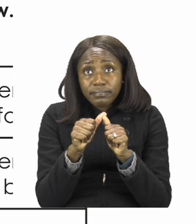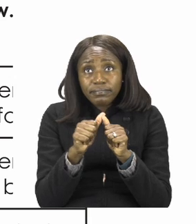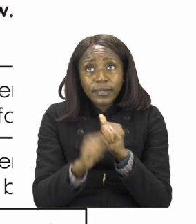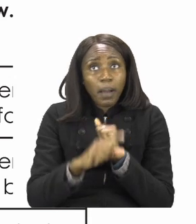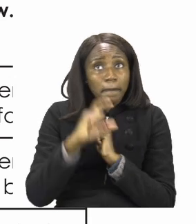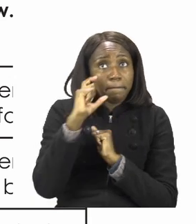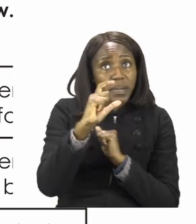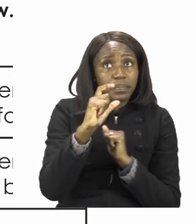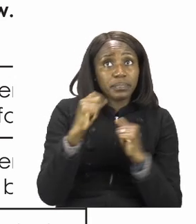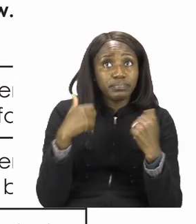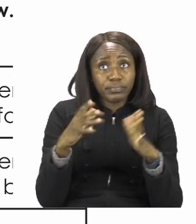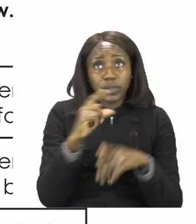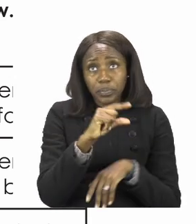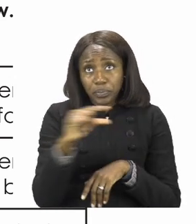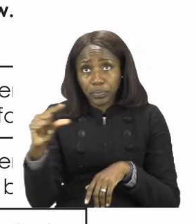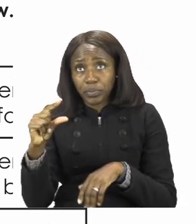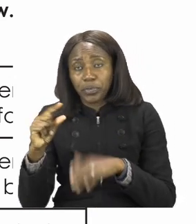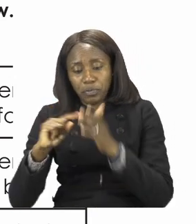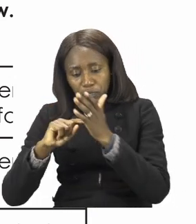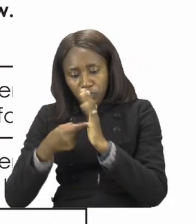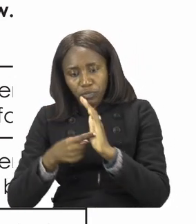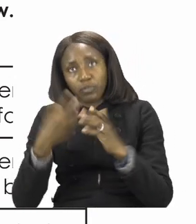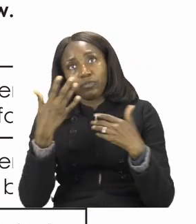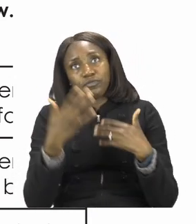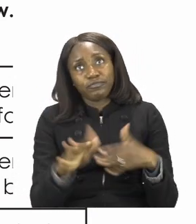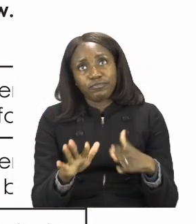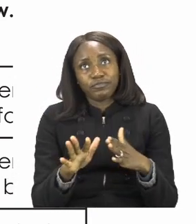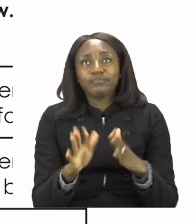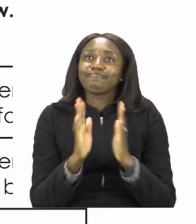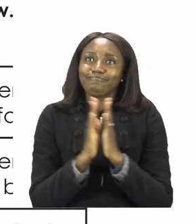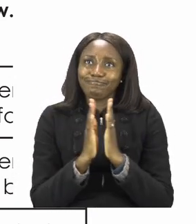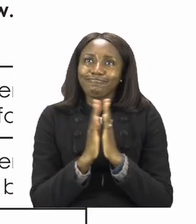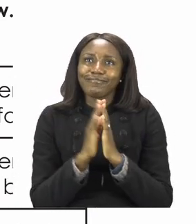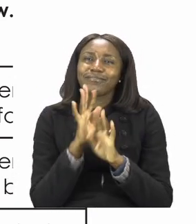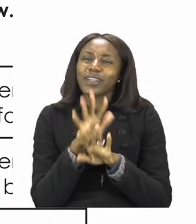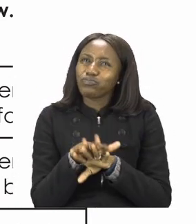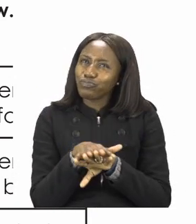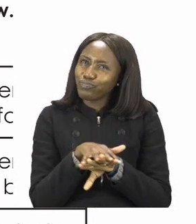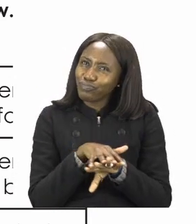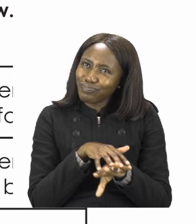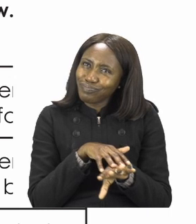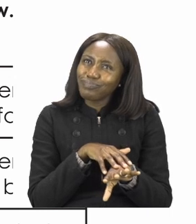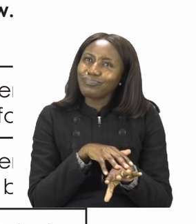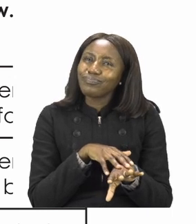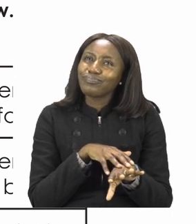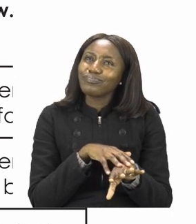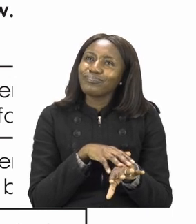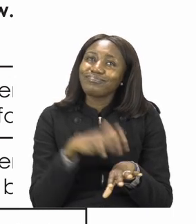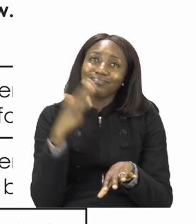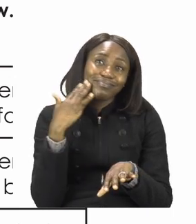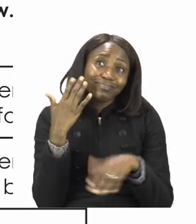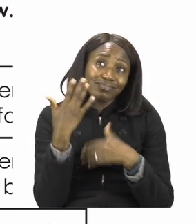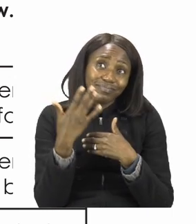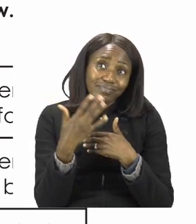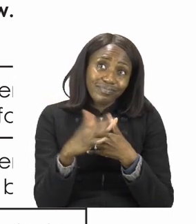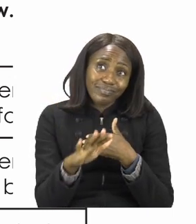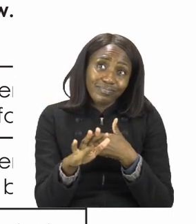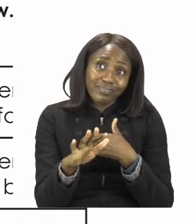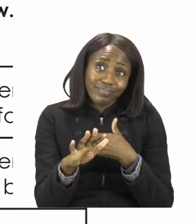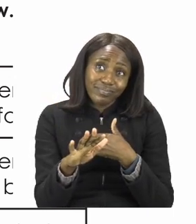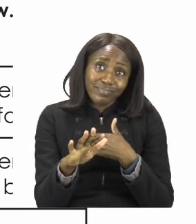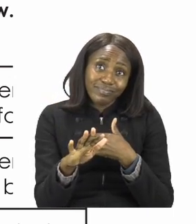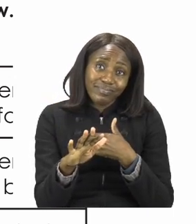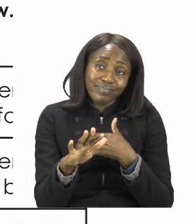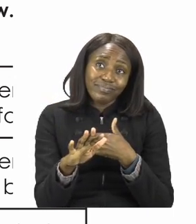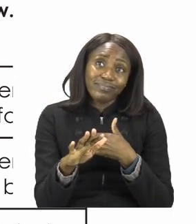capital letter and your full stop. Take your time with this one, and then when you are done with